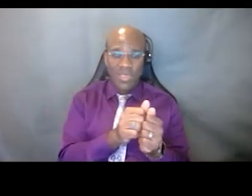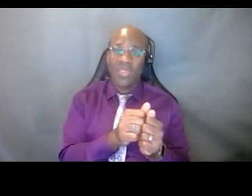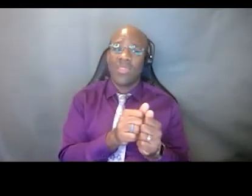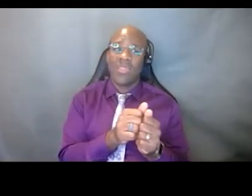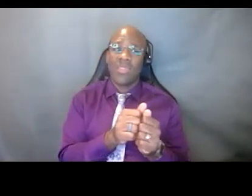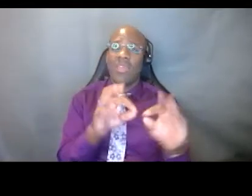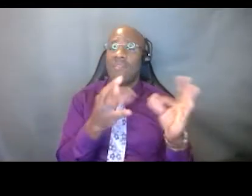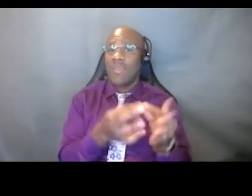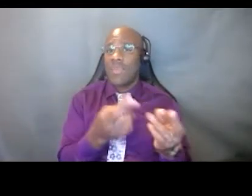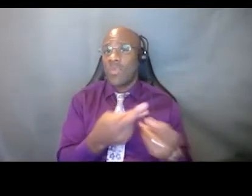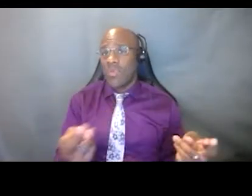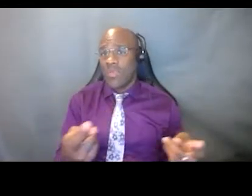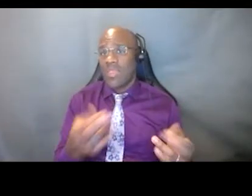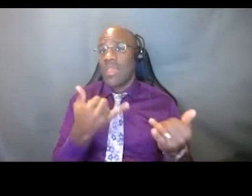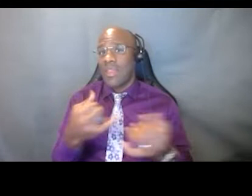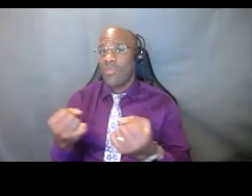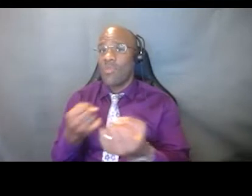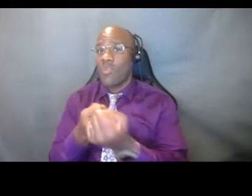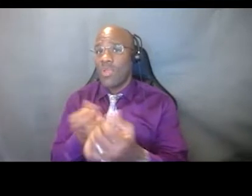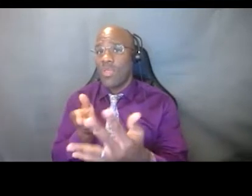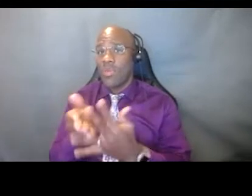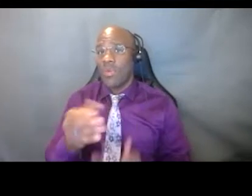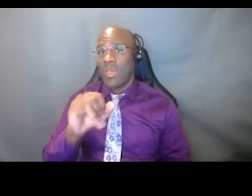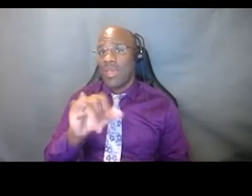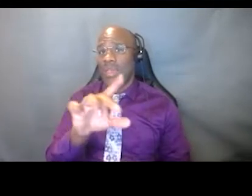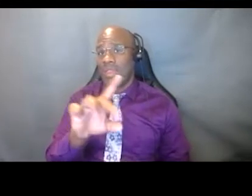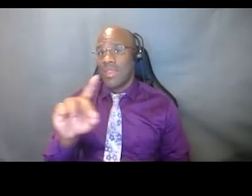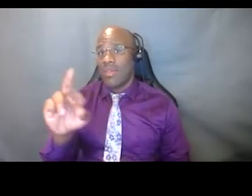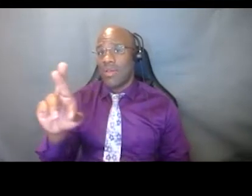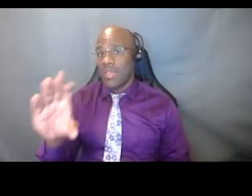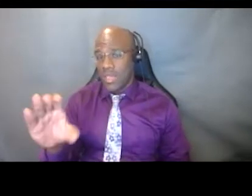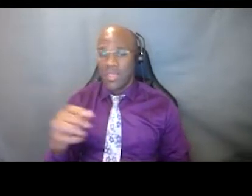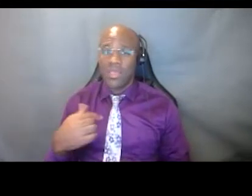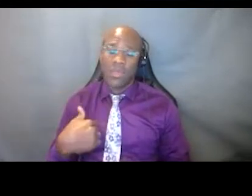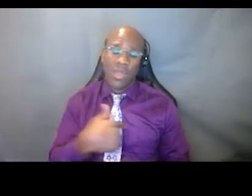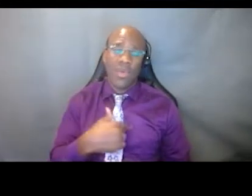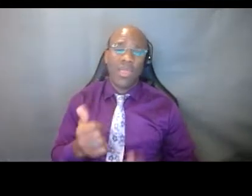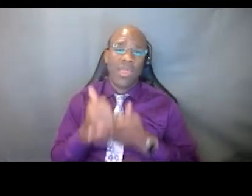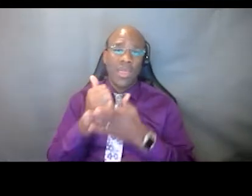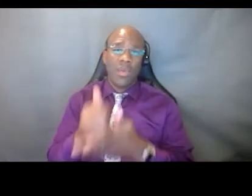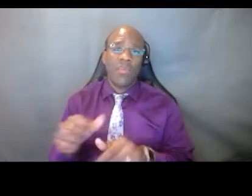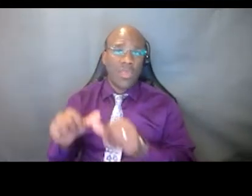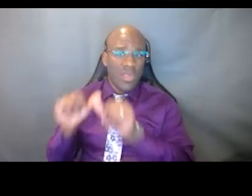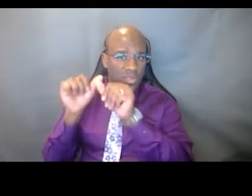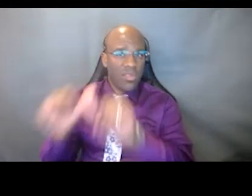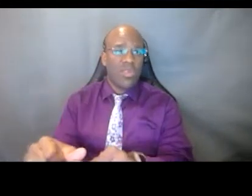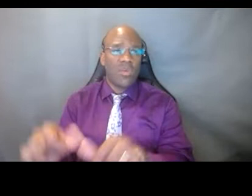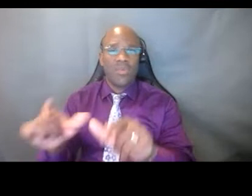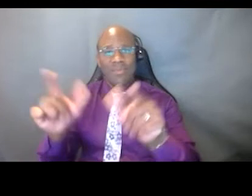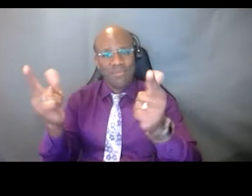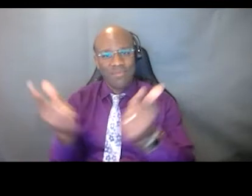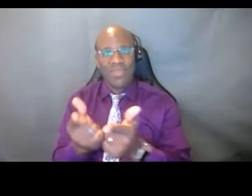our IDDRC, in being able to help continue the legacy of this work.